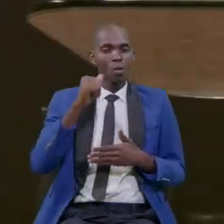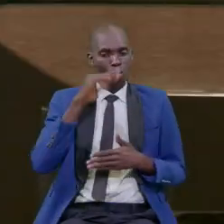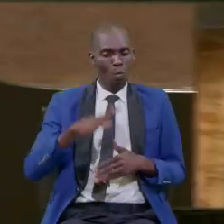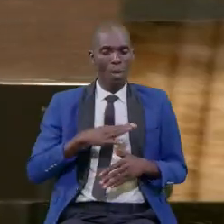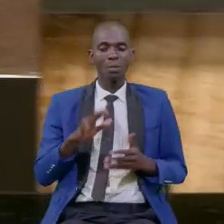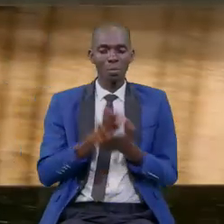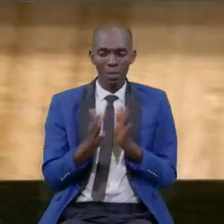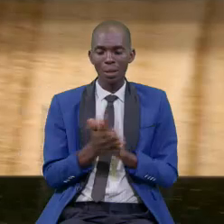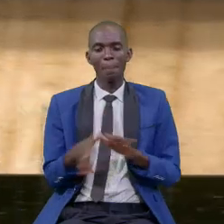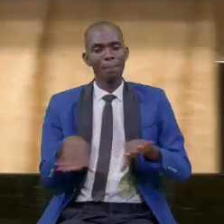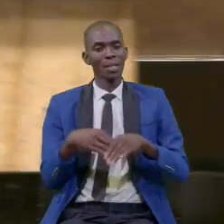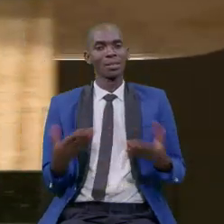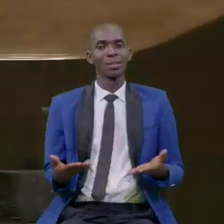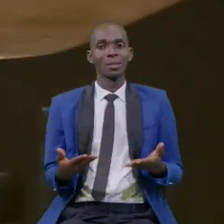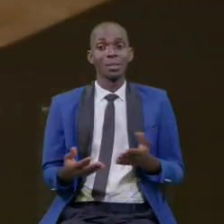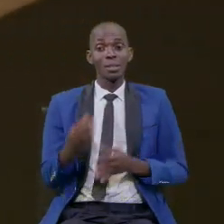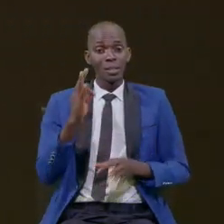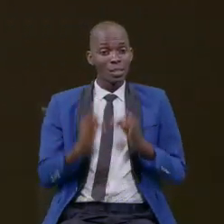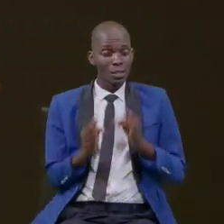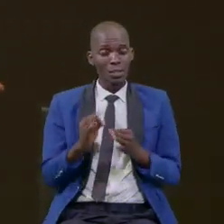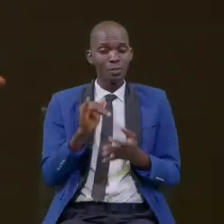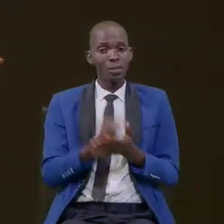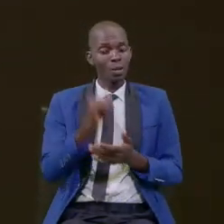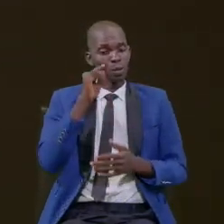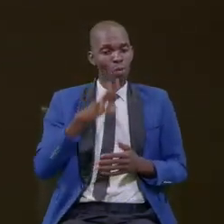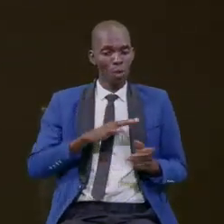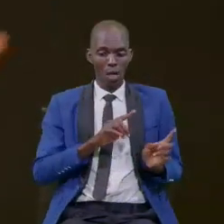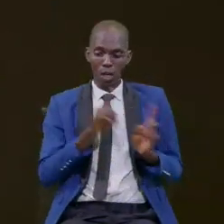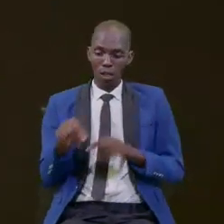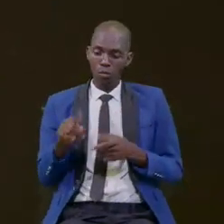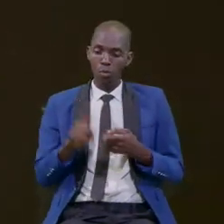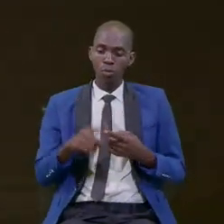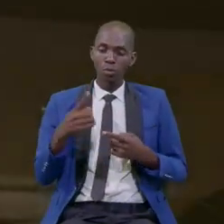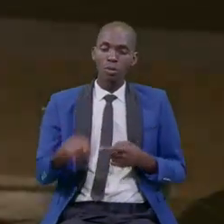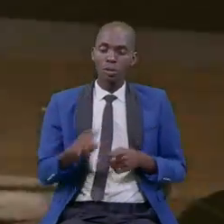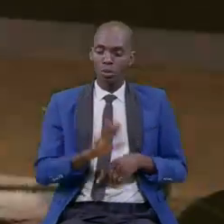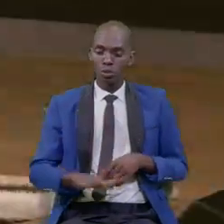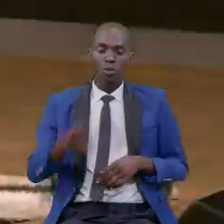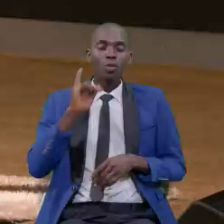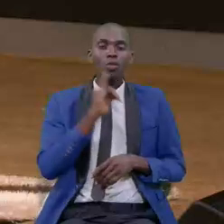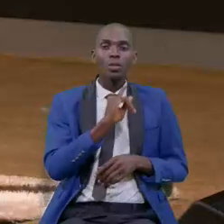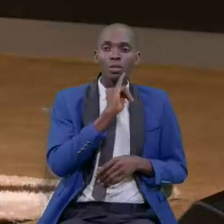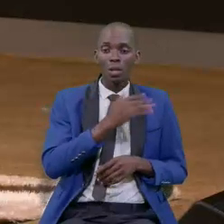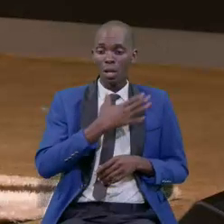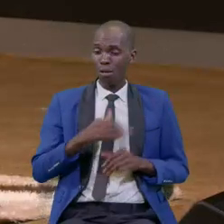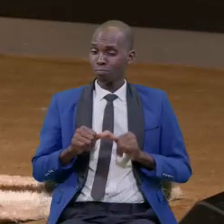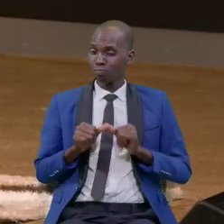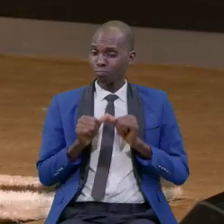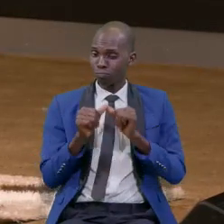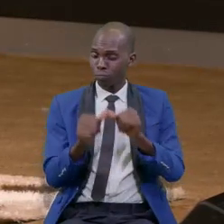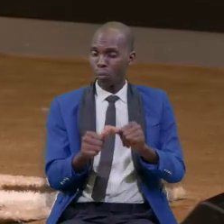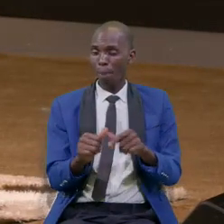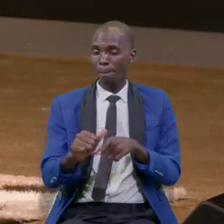And a harlot, if she came to Israel, to the nation of Israel, and continued